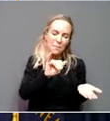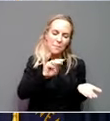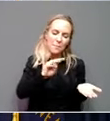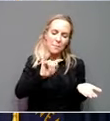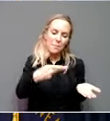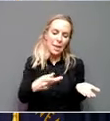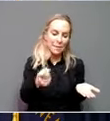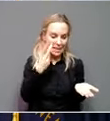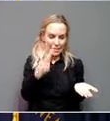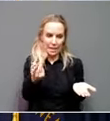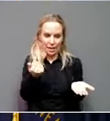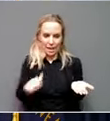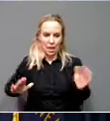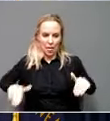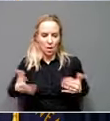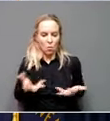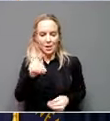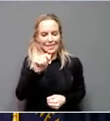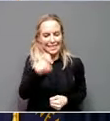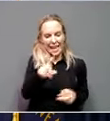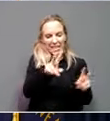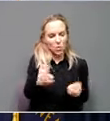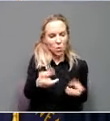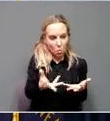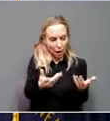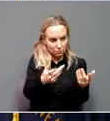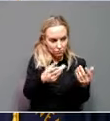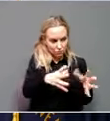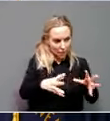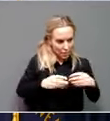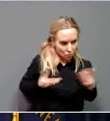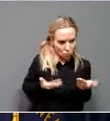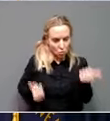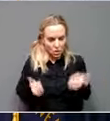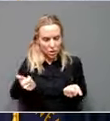issues, what made it in and what didn't. There was one portion that would have hit